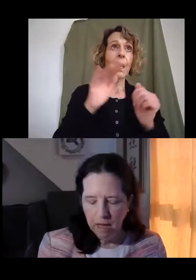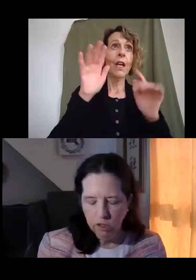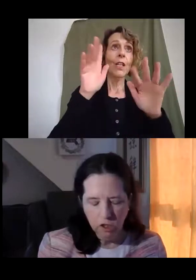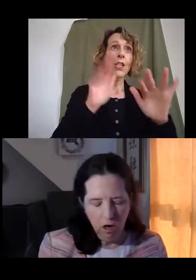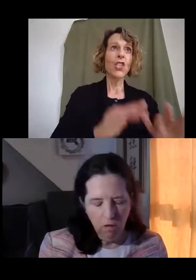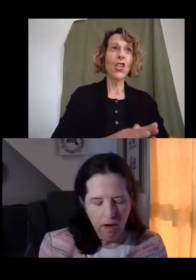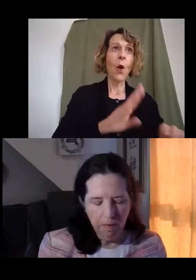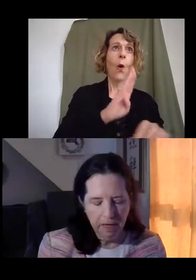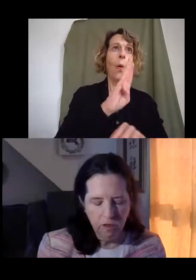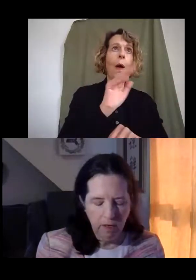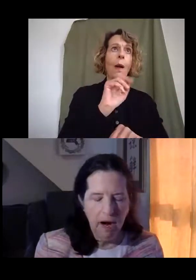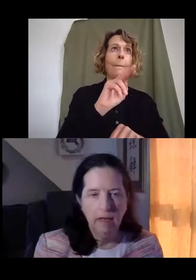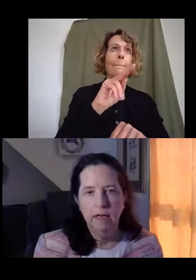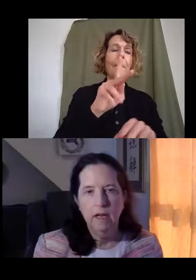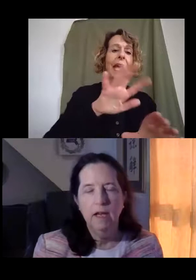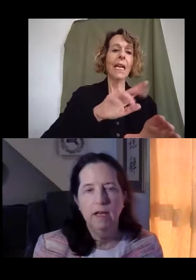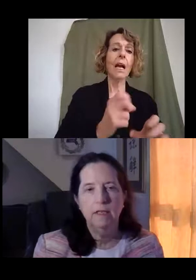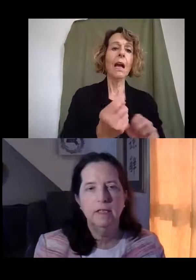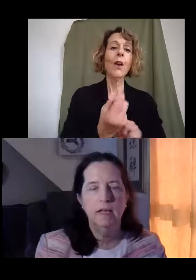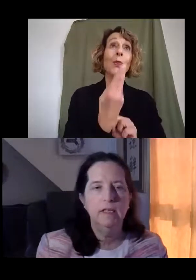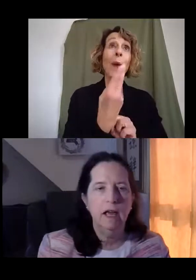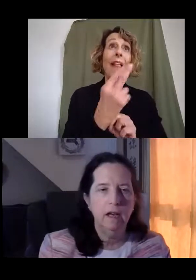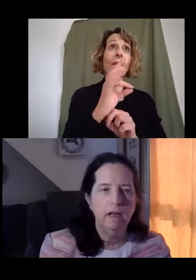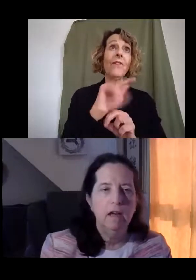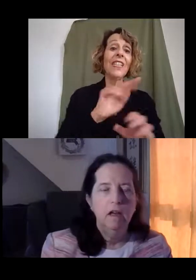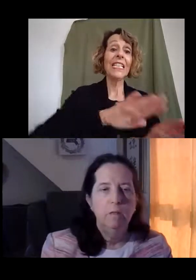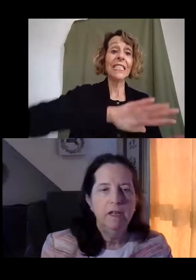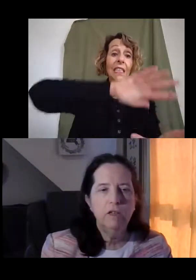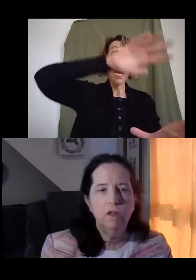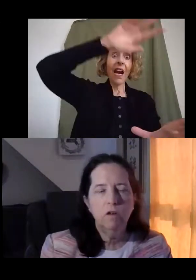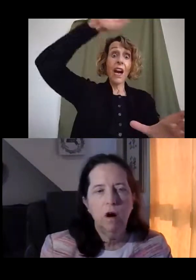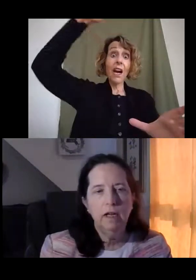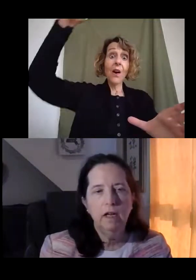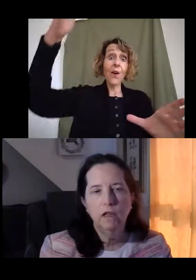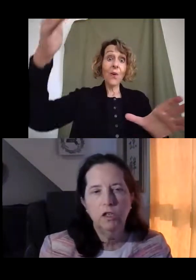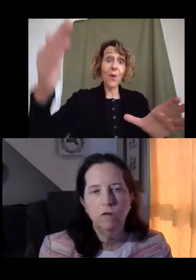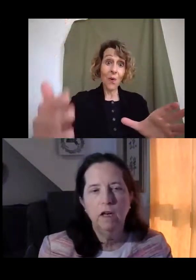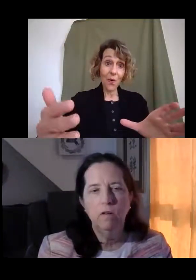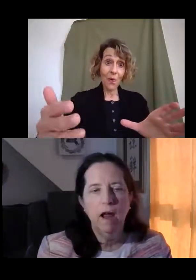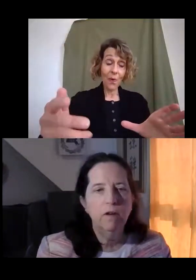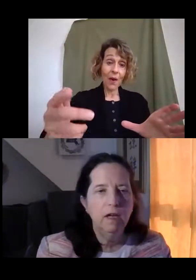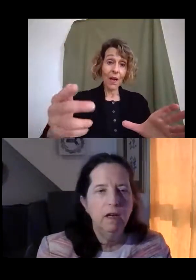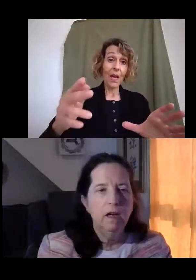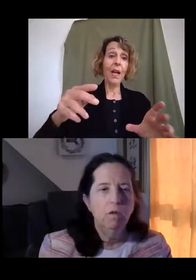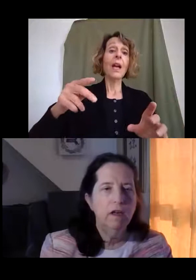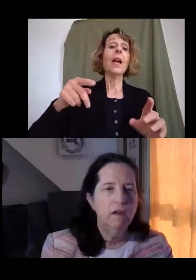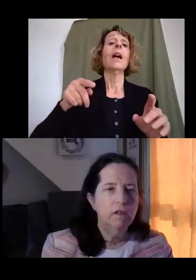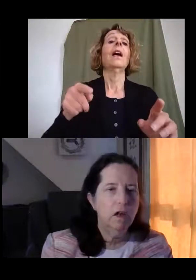of plowed snow on a pedestrian island in a city setting. Pedestrians are walking in the street around